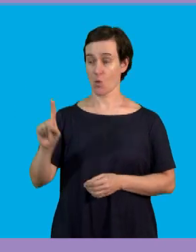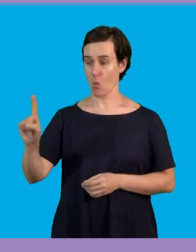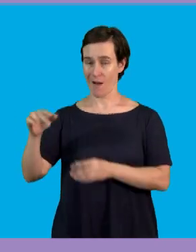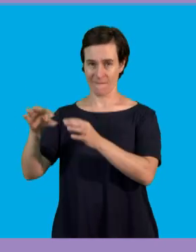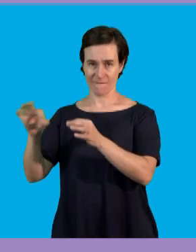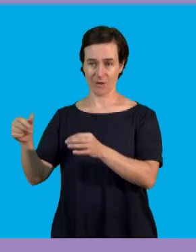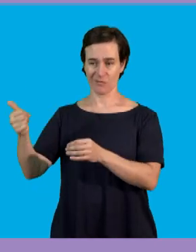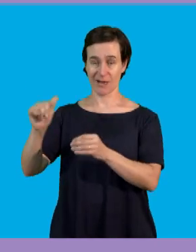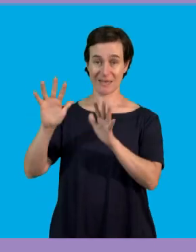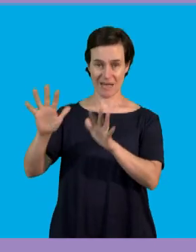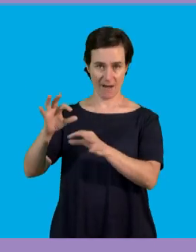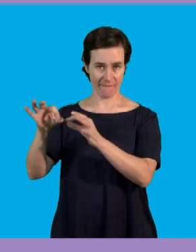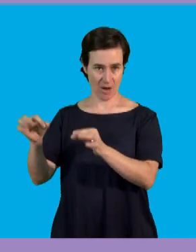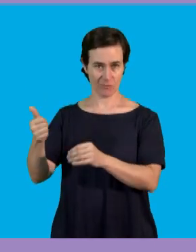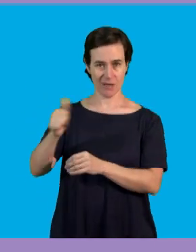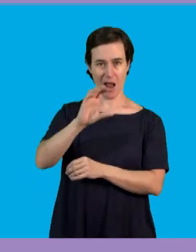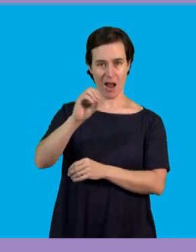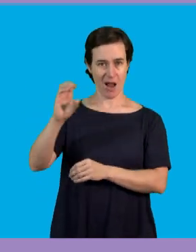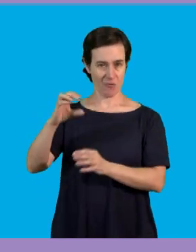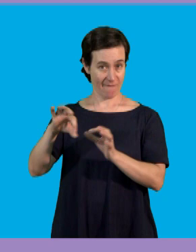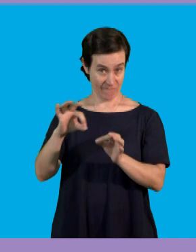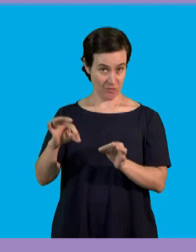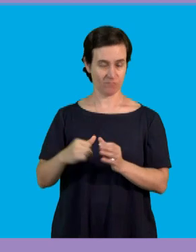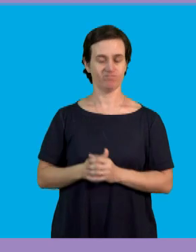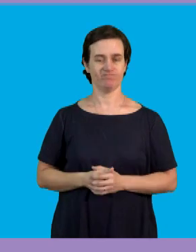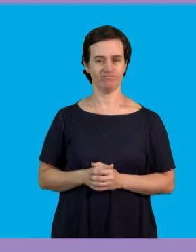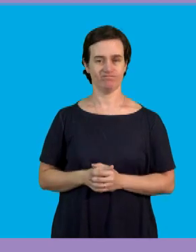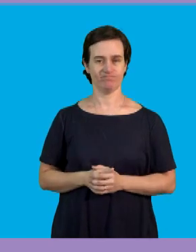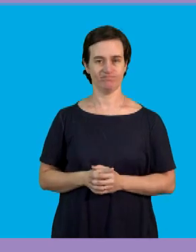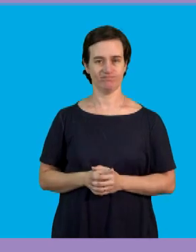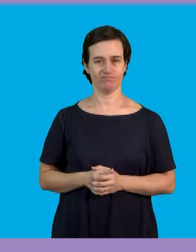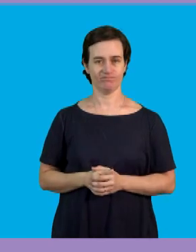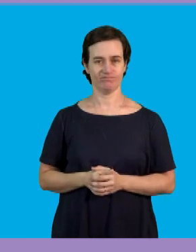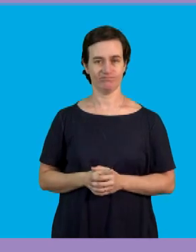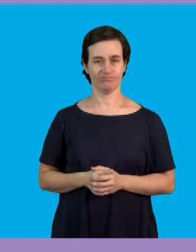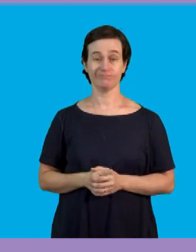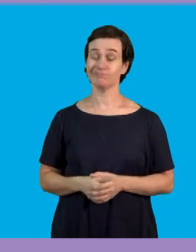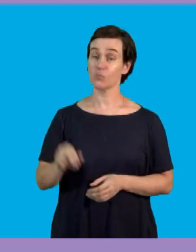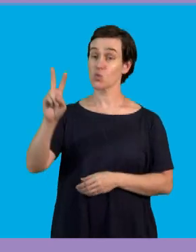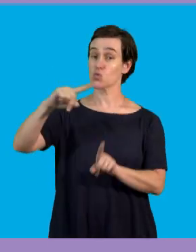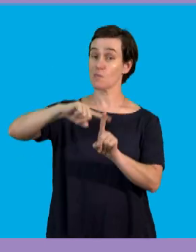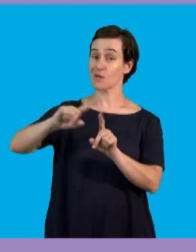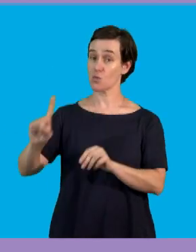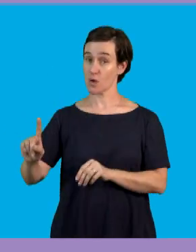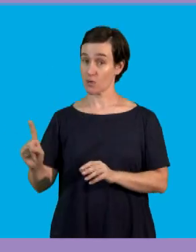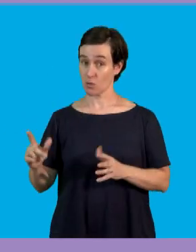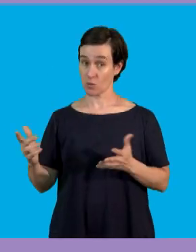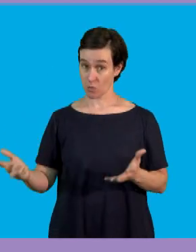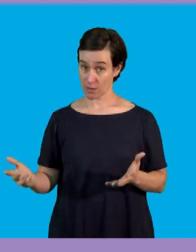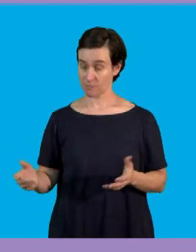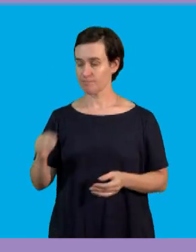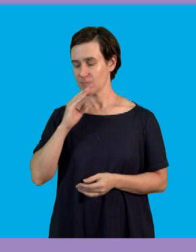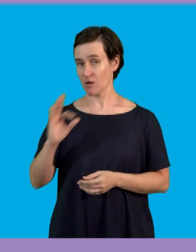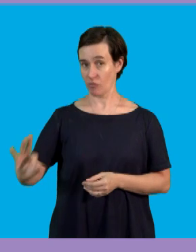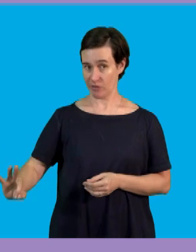we have the tens, and we have the hundreds. So let us add these two. 2 ones plus 1 1, that is going to